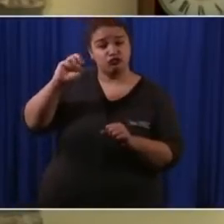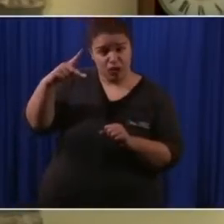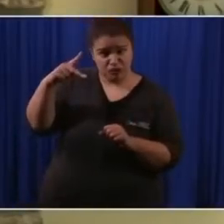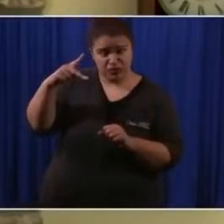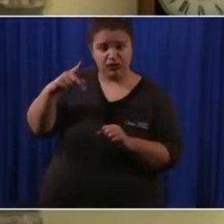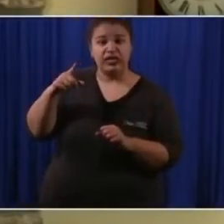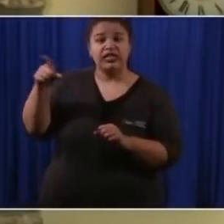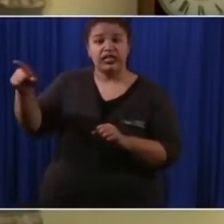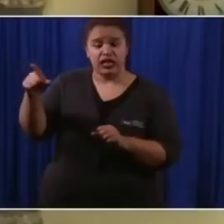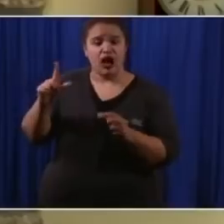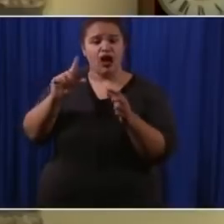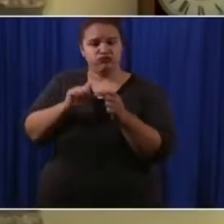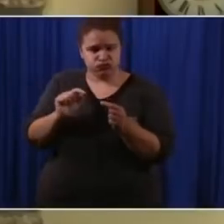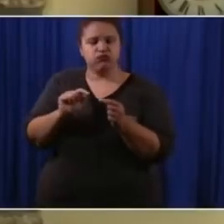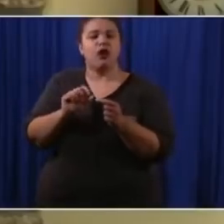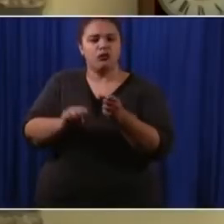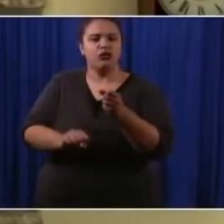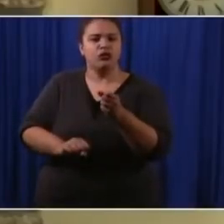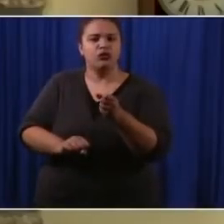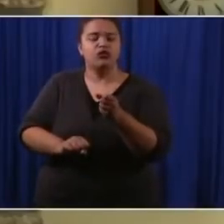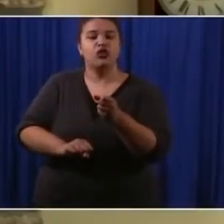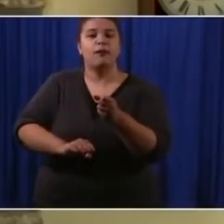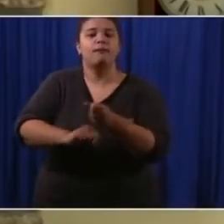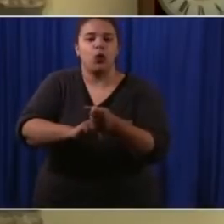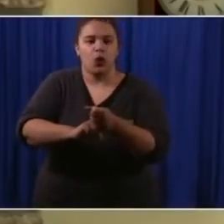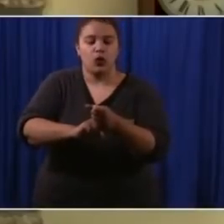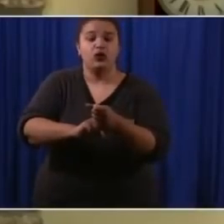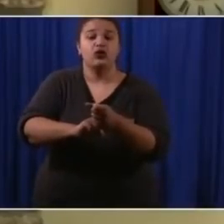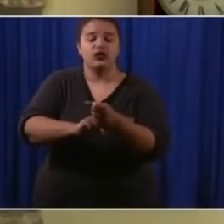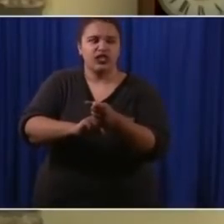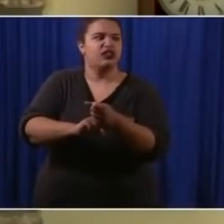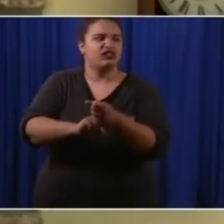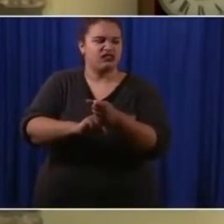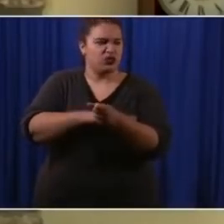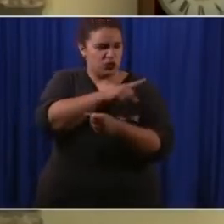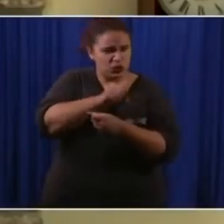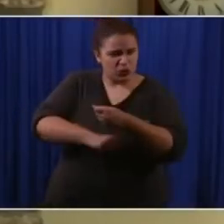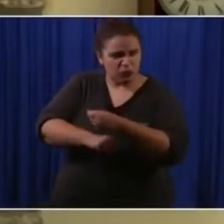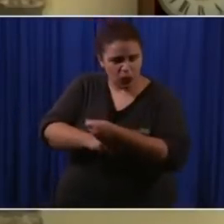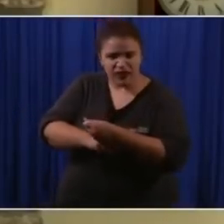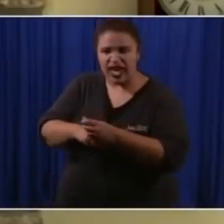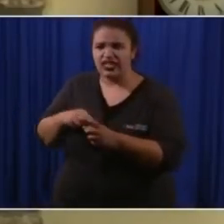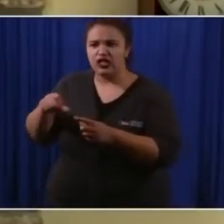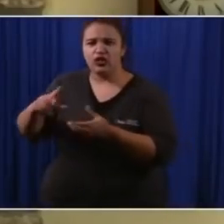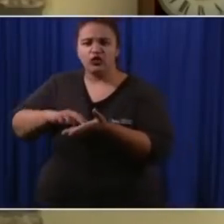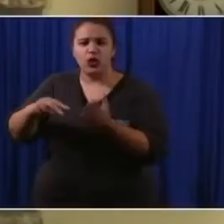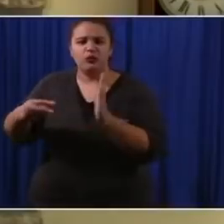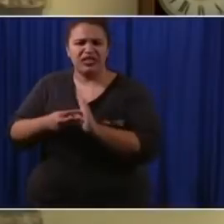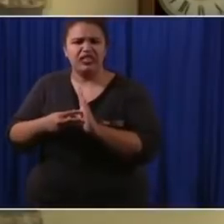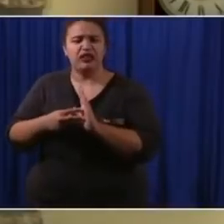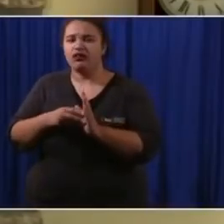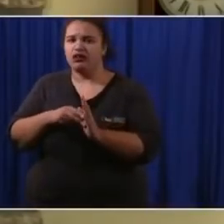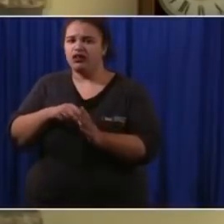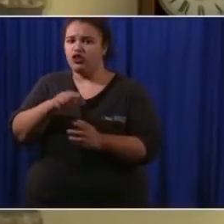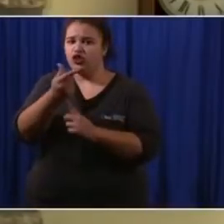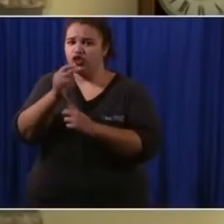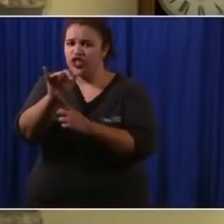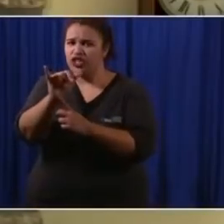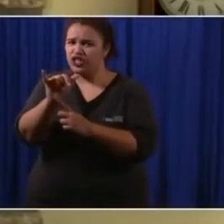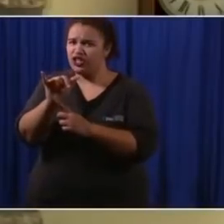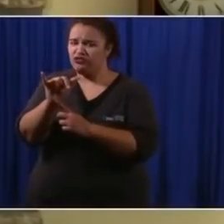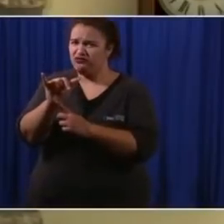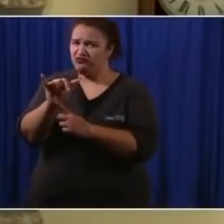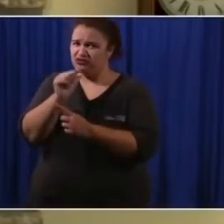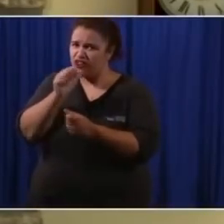boycott Goodyear? And are state employees allowed to wear political attire? Can you hear me now, Governor? Well, Kevin, let